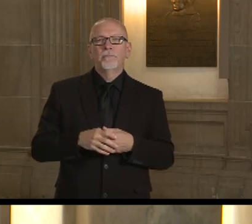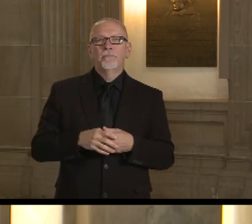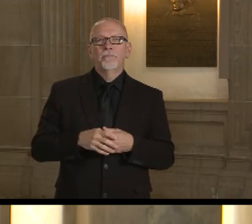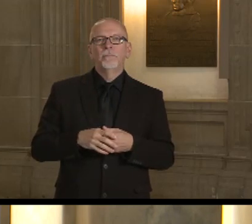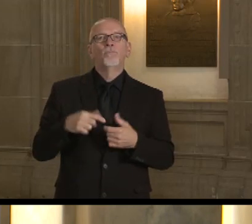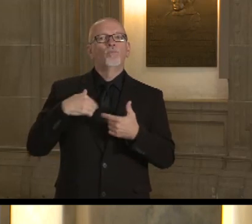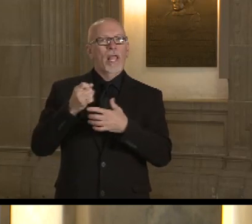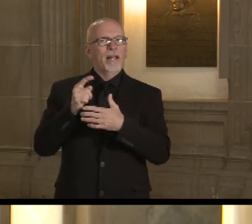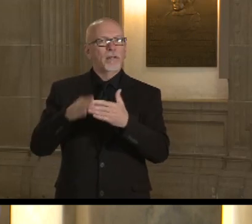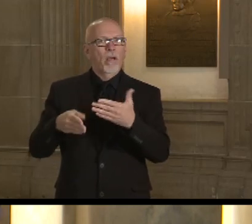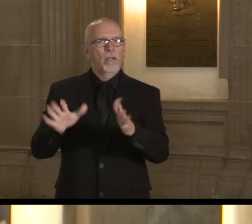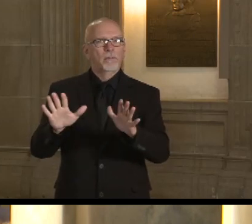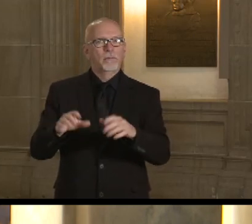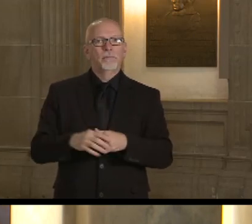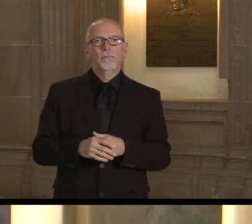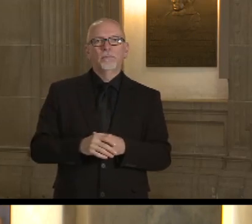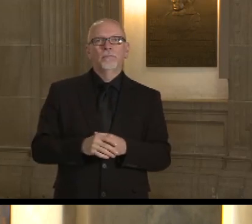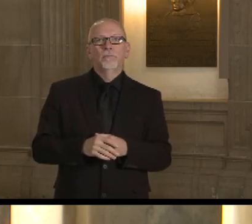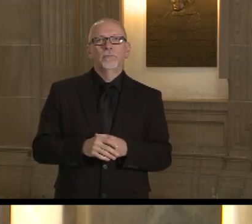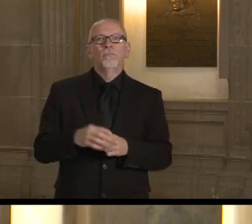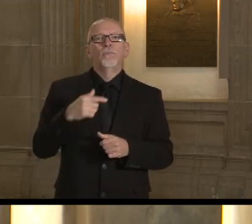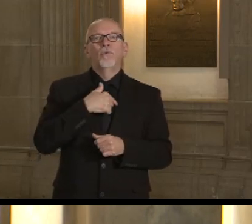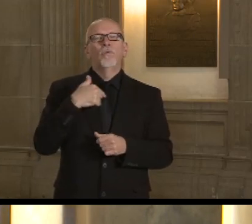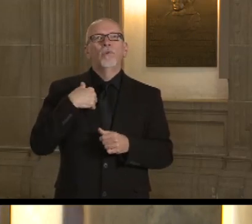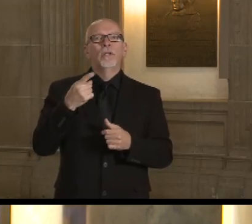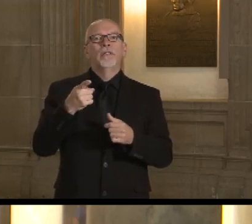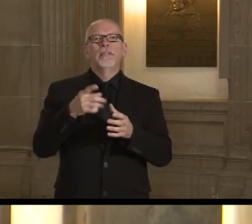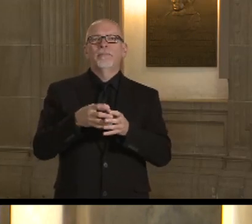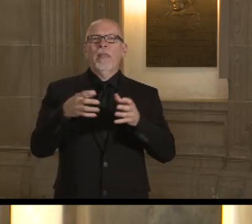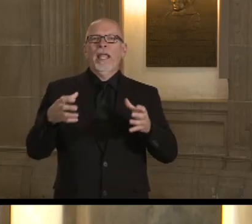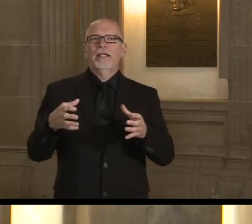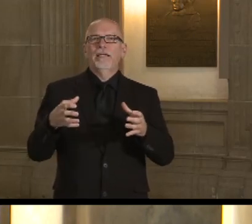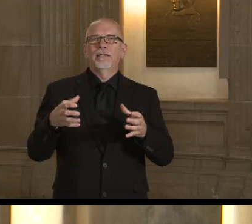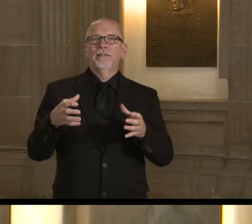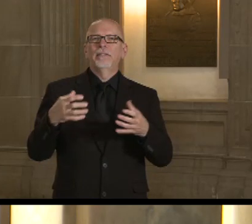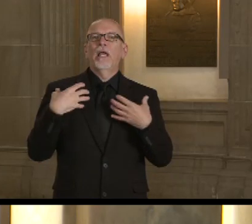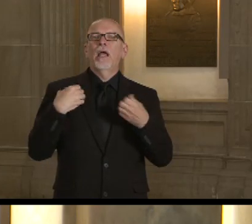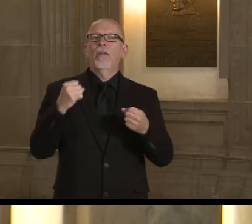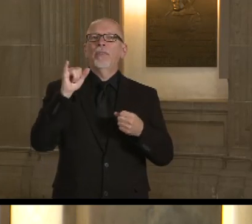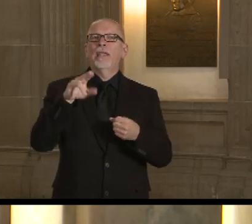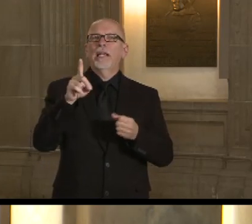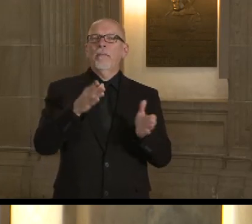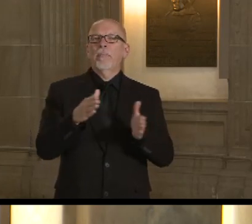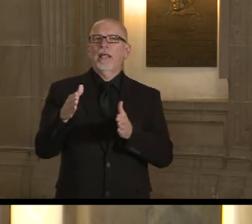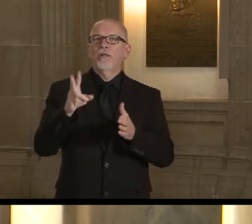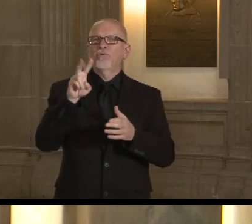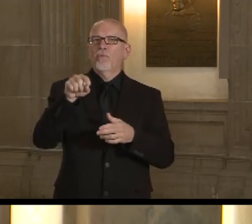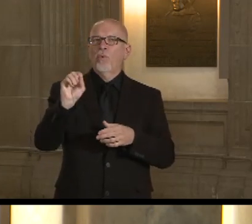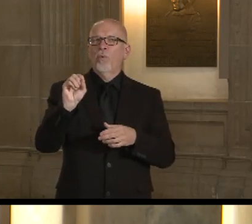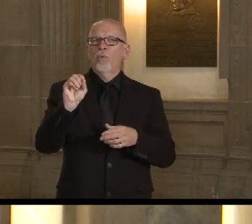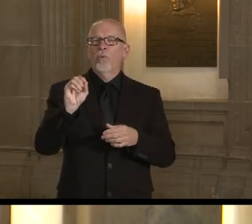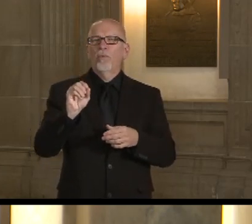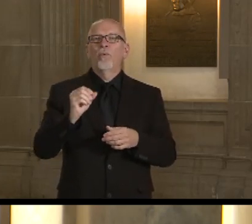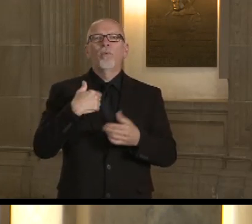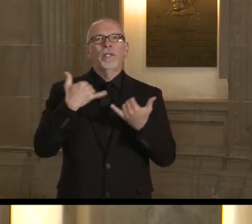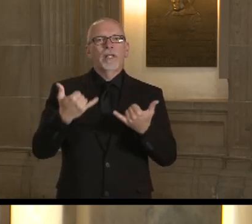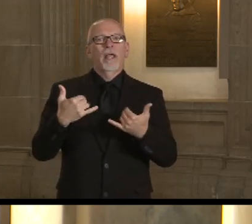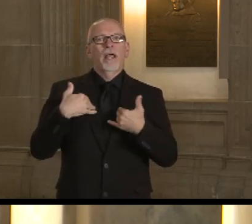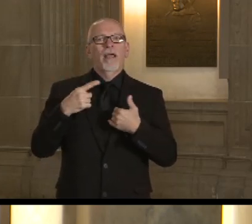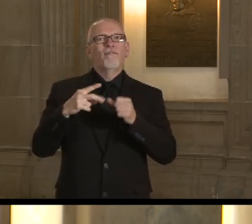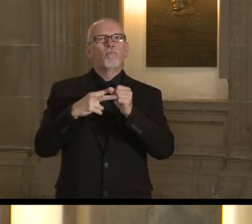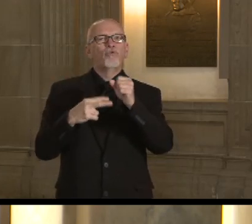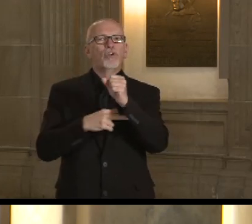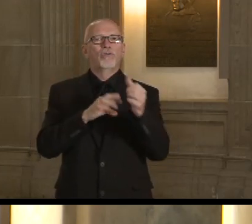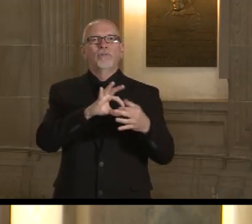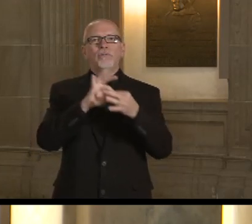We got it done. We've expanded the Healthy Indiana Plan 2.0. We now have a bridge.